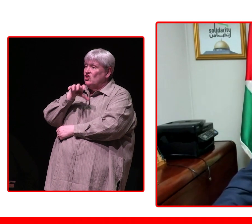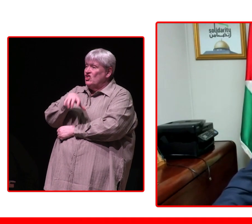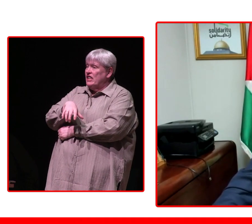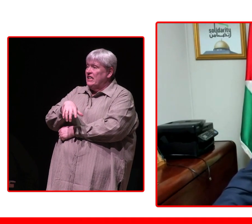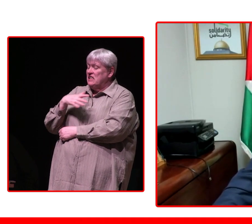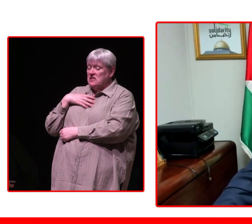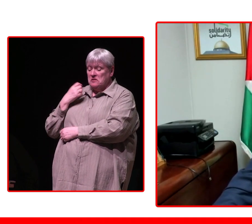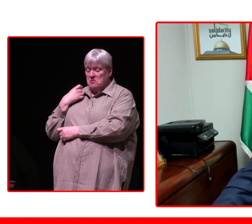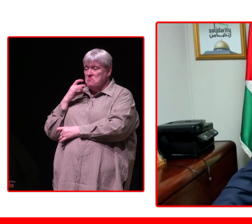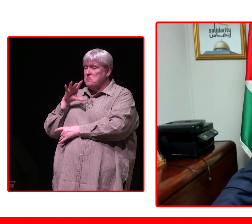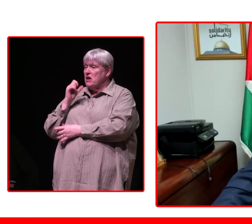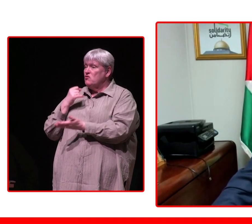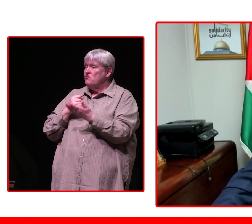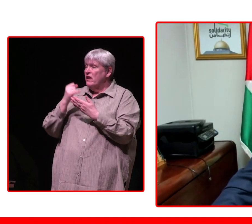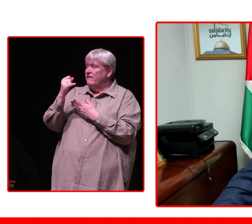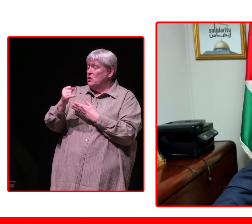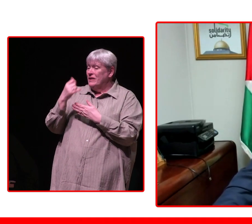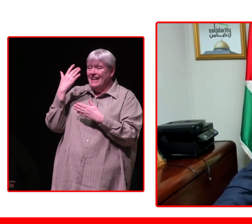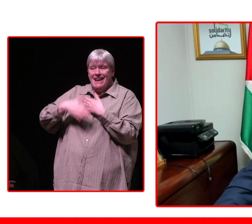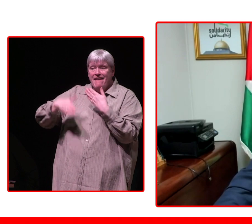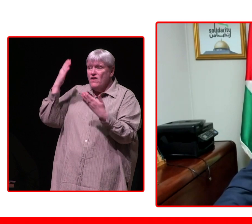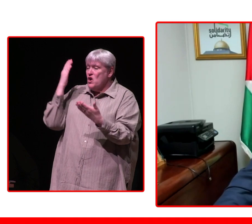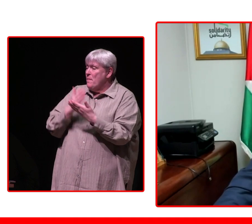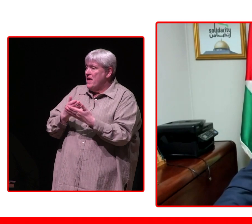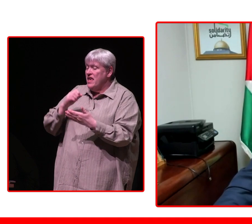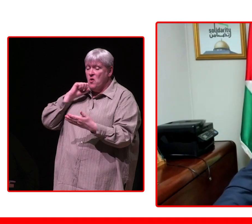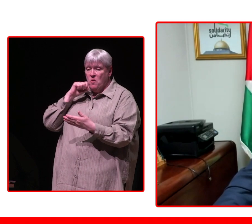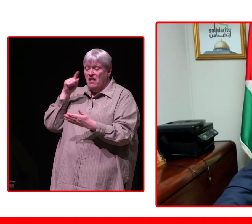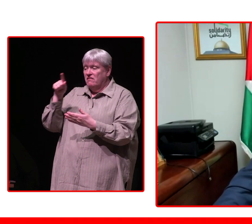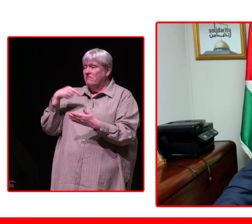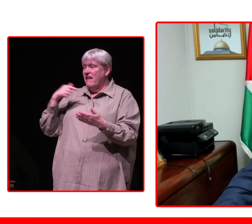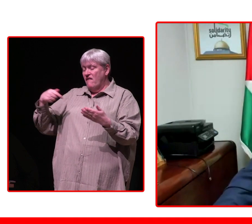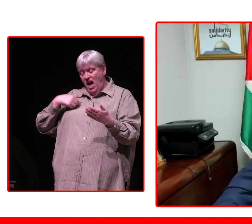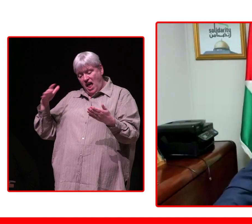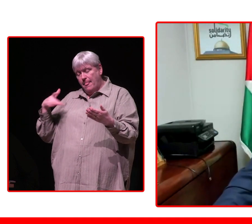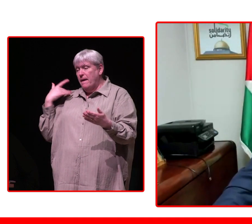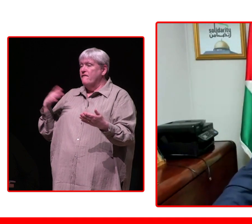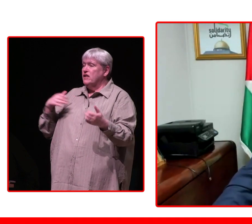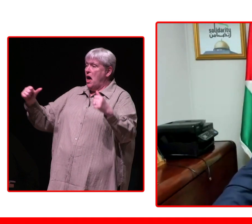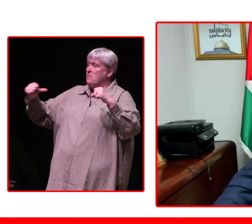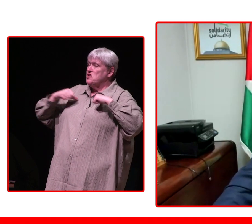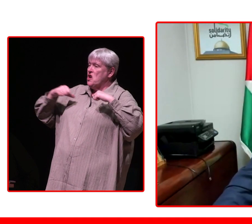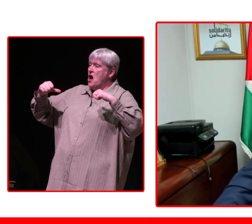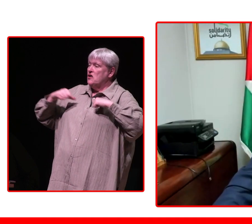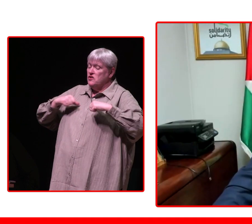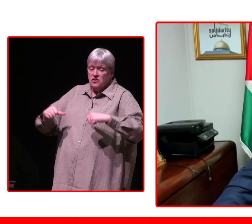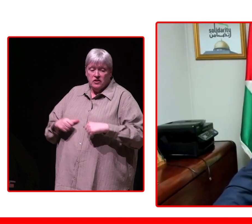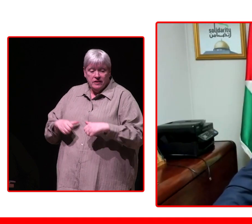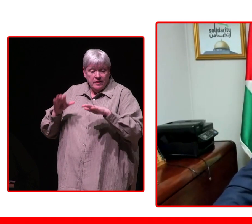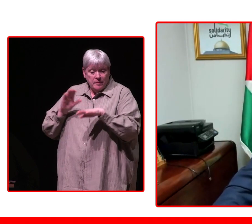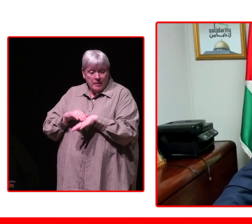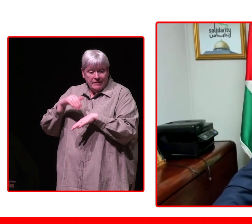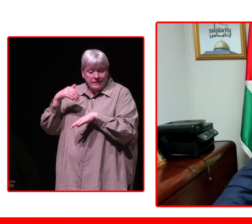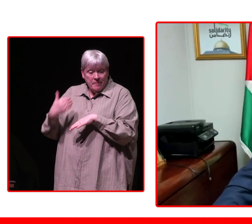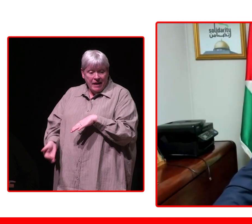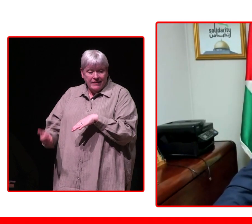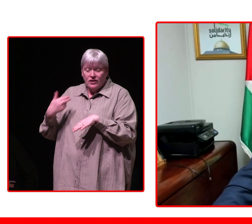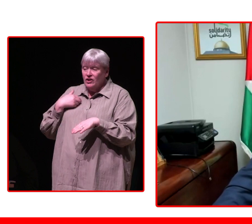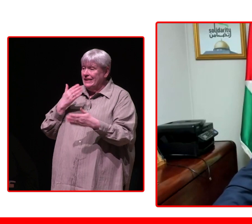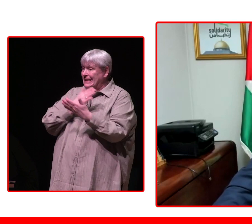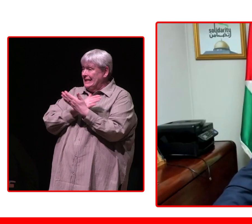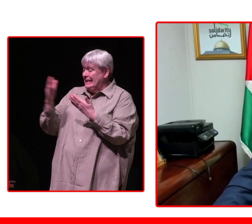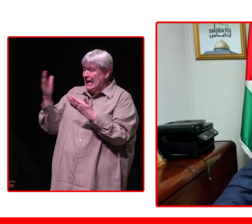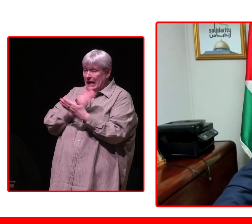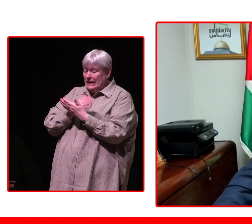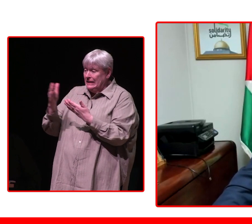said that there will never be a Palestinian state as long as he is in charge. Yet, despite clearly and